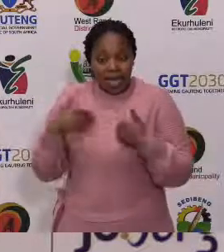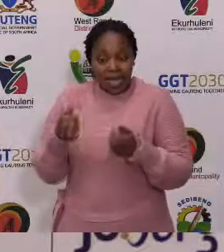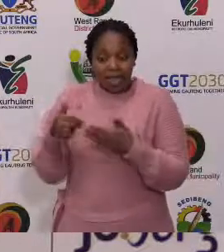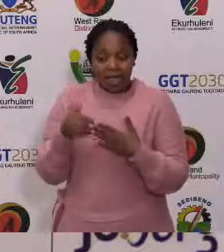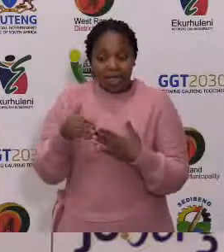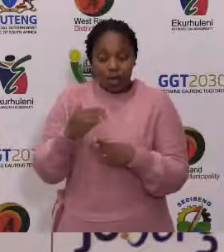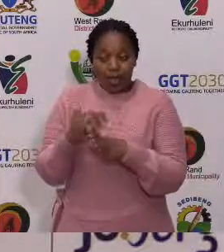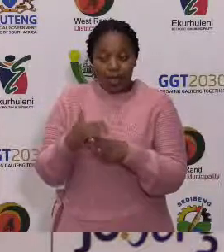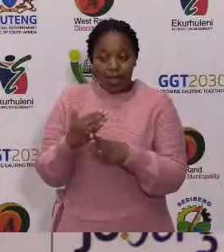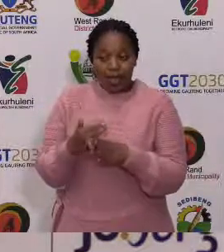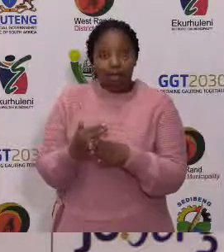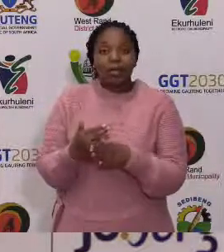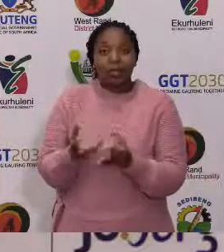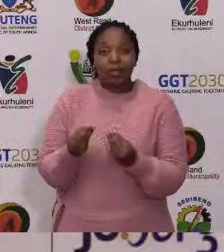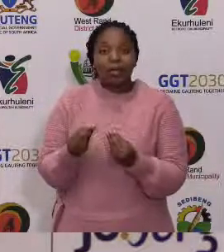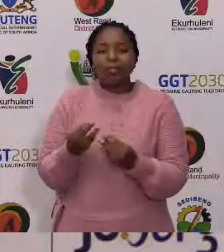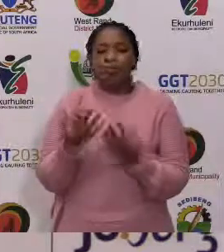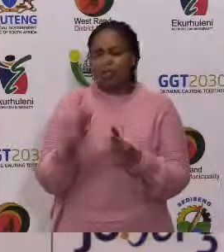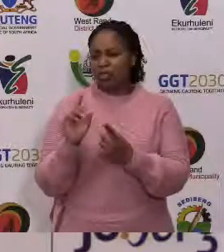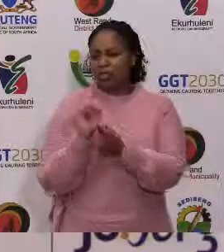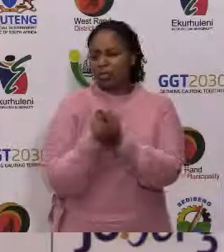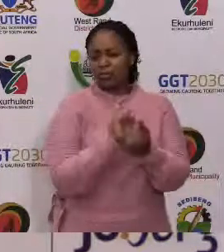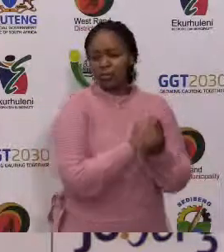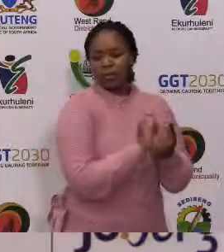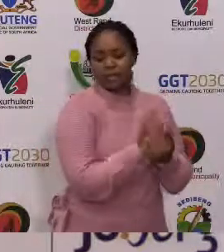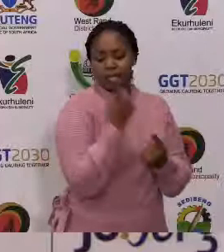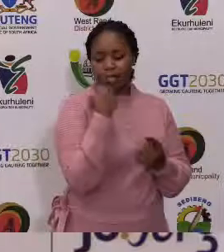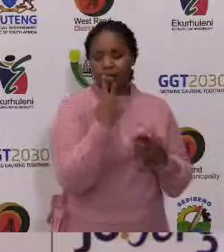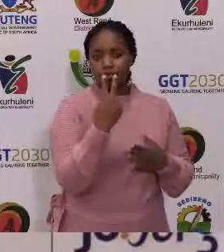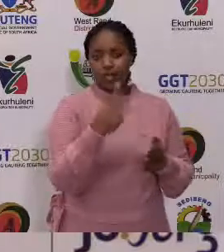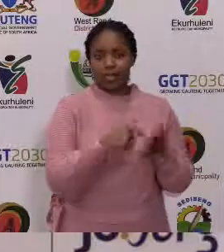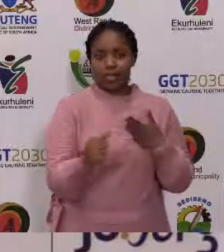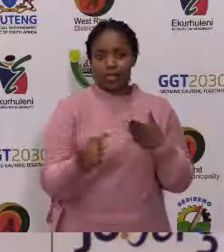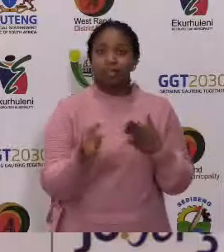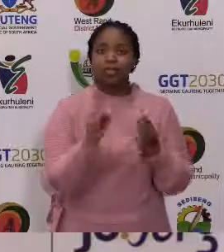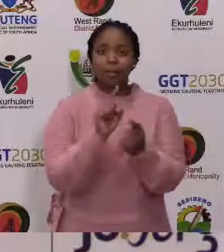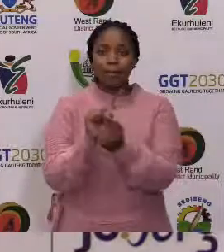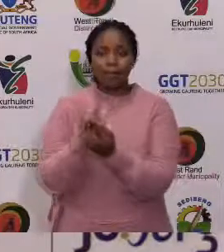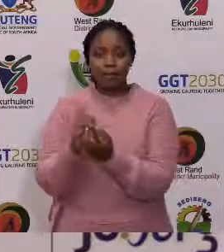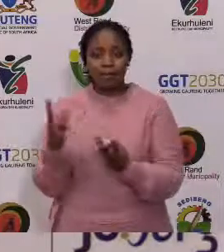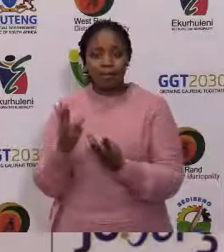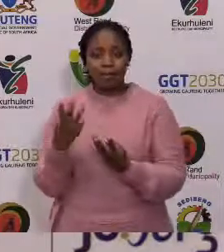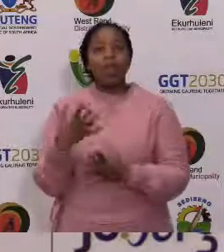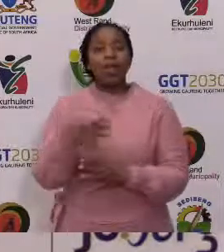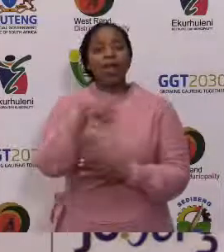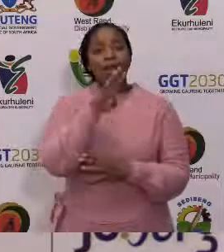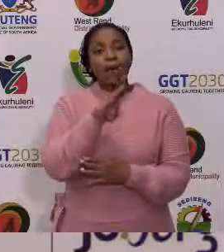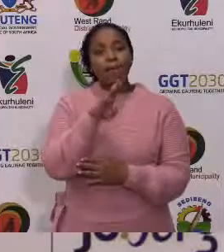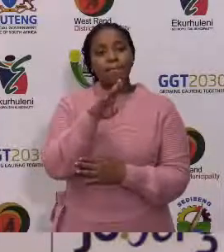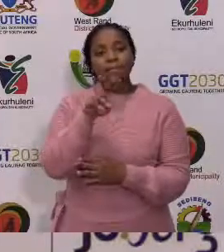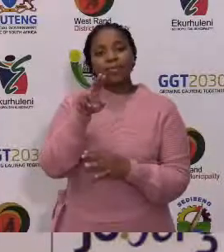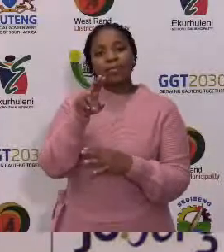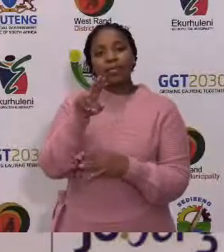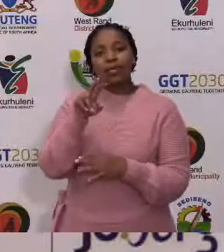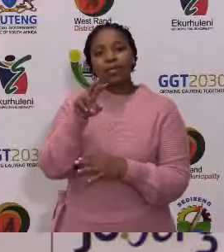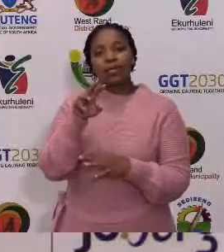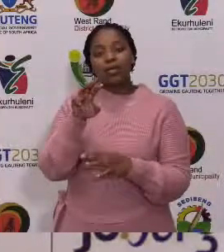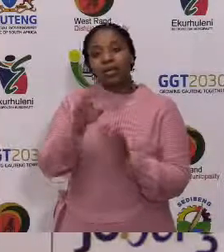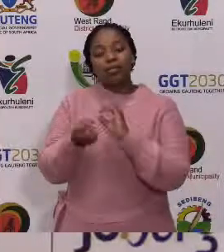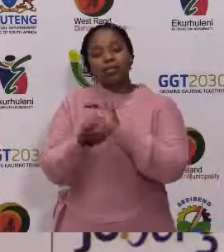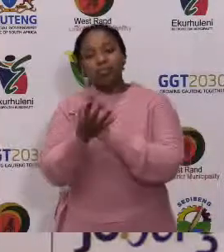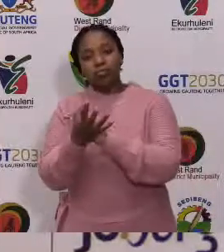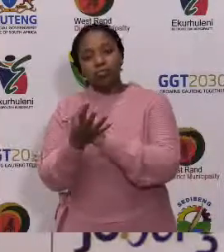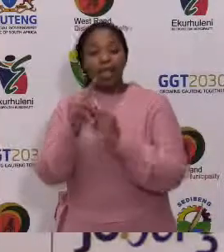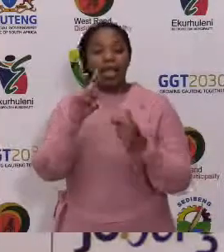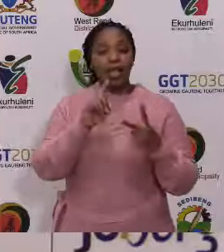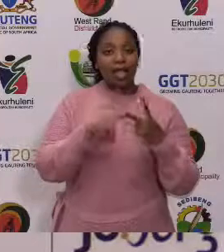last 2 days at Brongo Spruit Hospital and at Mamelodi